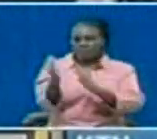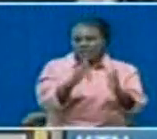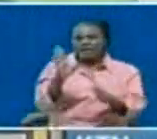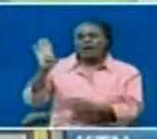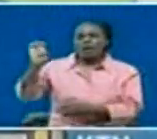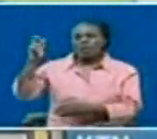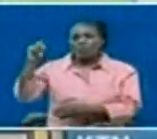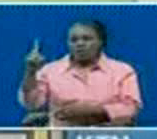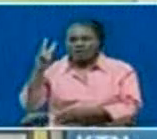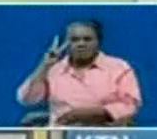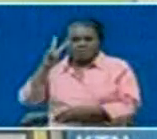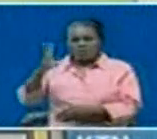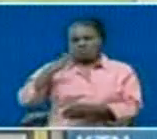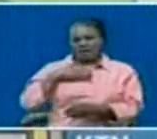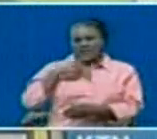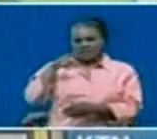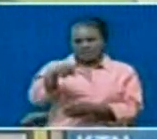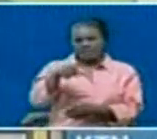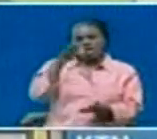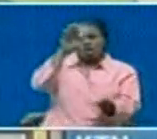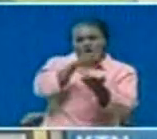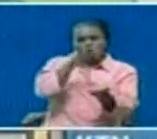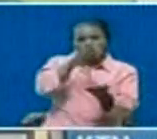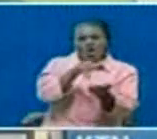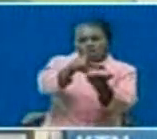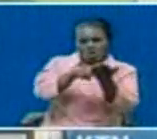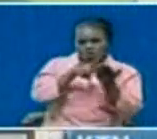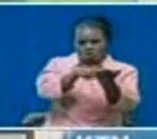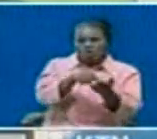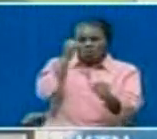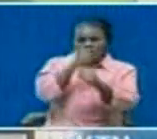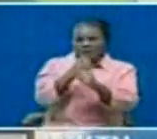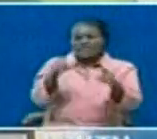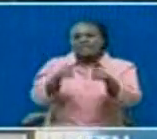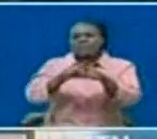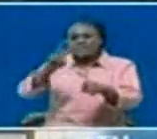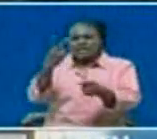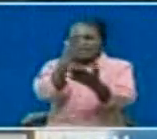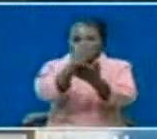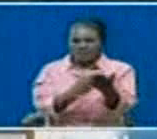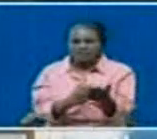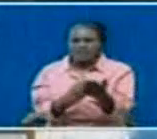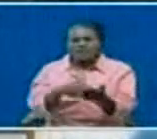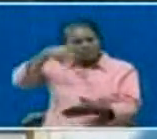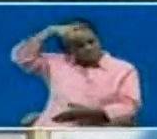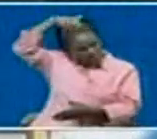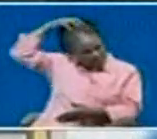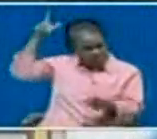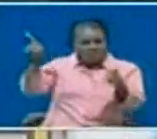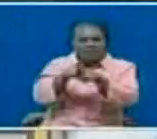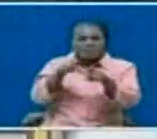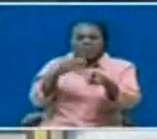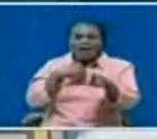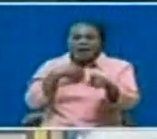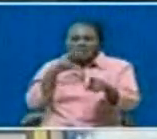bond. In my view, for international rating, will be quite close to the sovereign rating, something which we're working on the second half of this year. KCB is also eyeing key